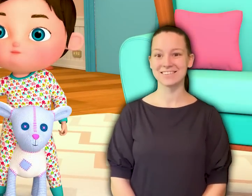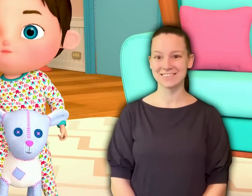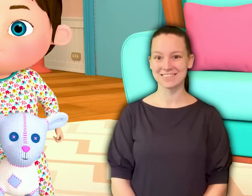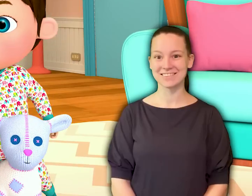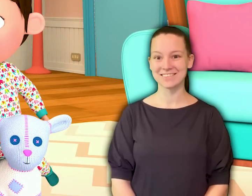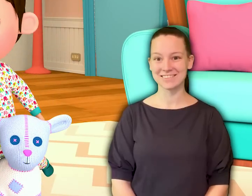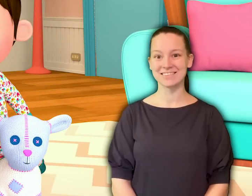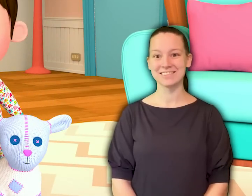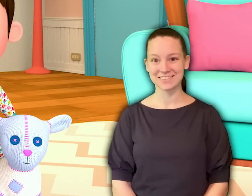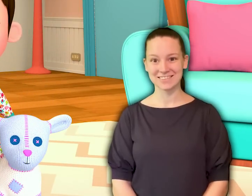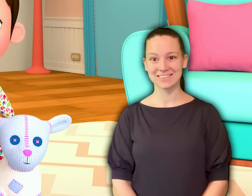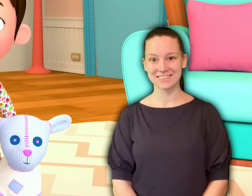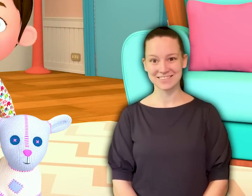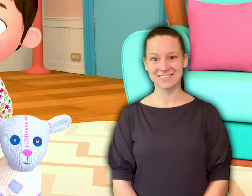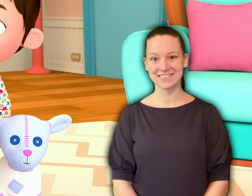Sheep